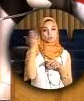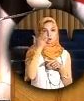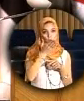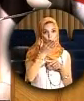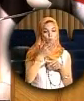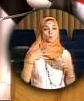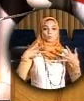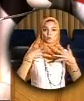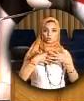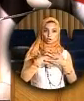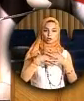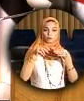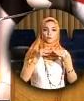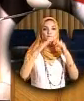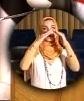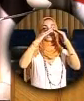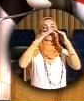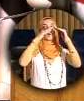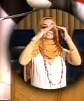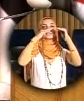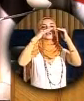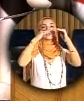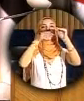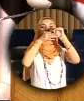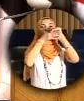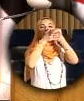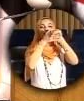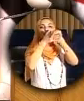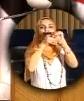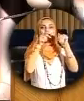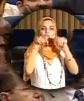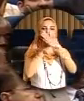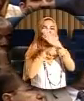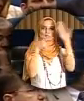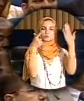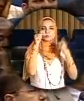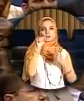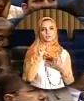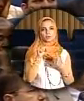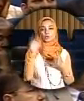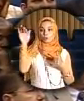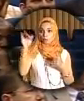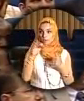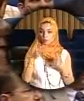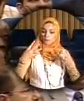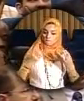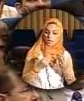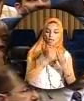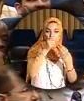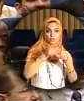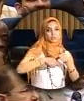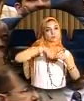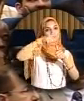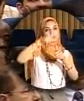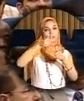of meeting with a group, with a number of these wonderful African youth who are with us. Please stand up so everybody can see you, the youth that are with us